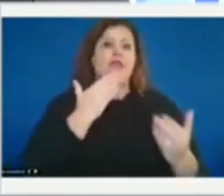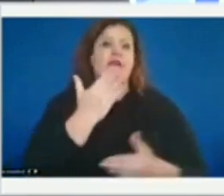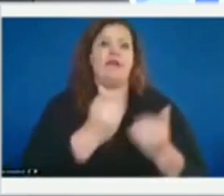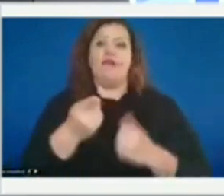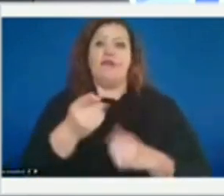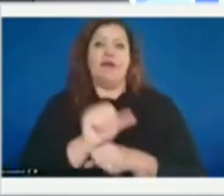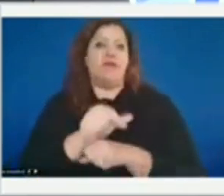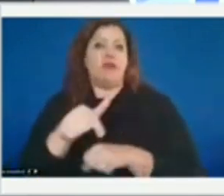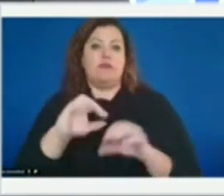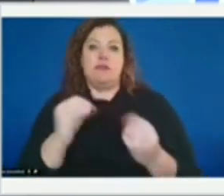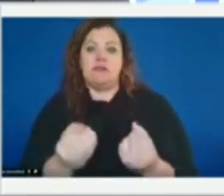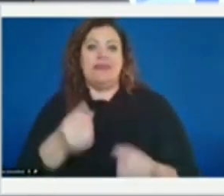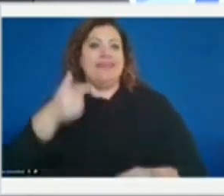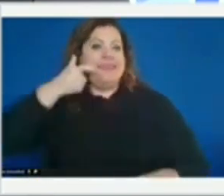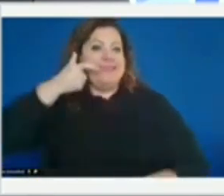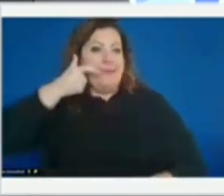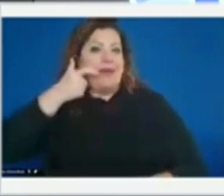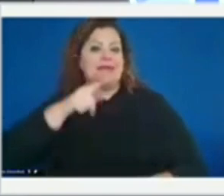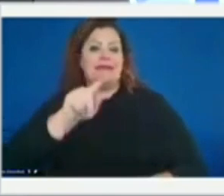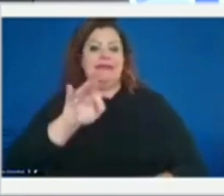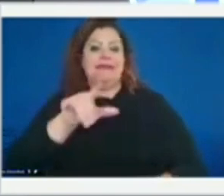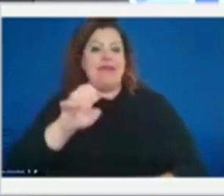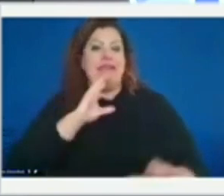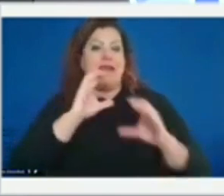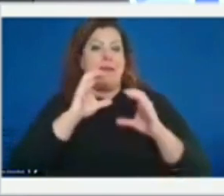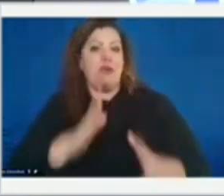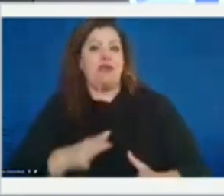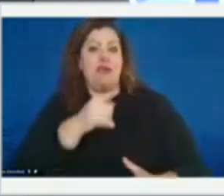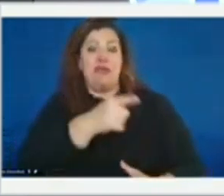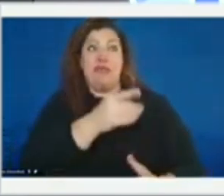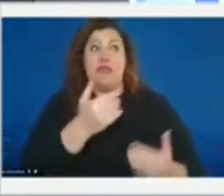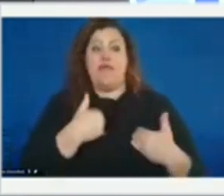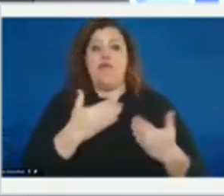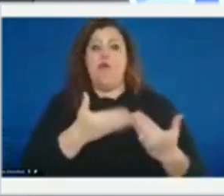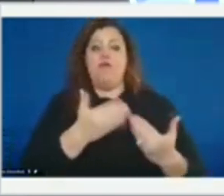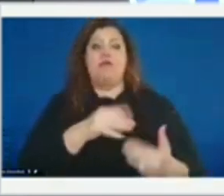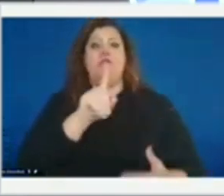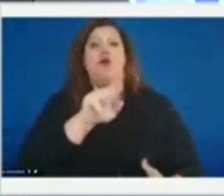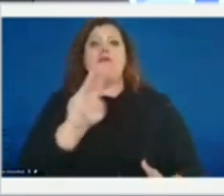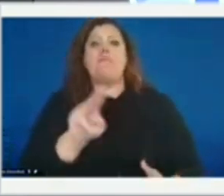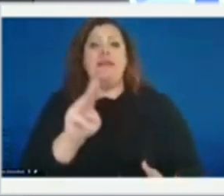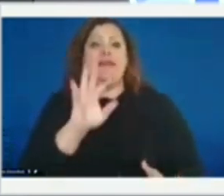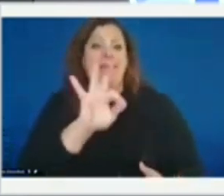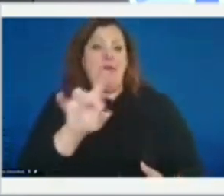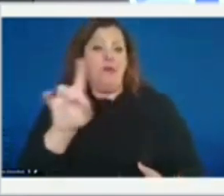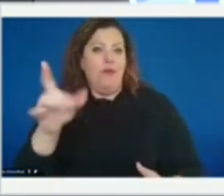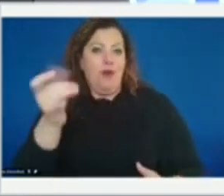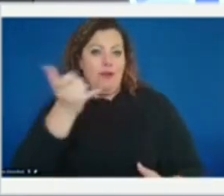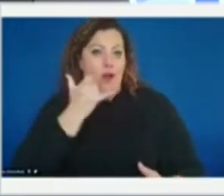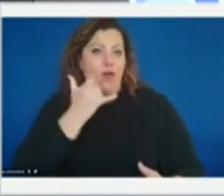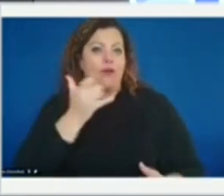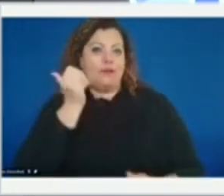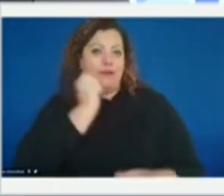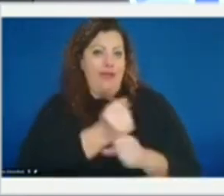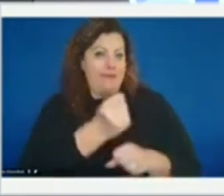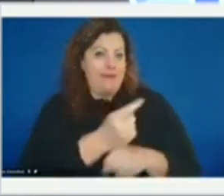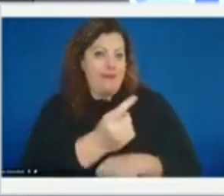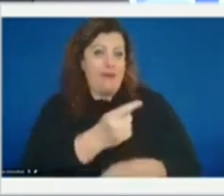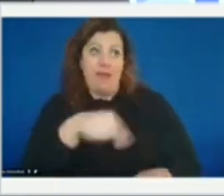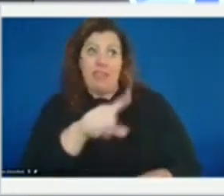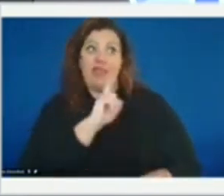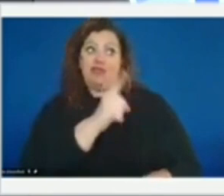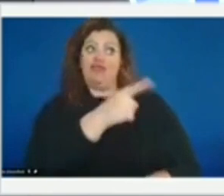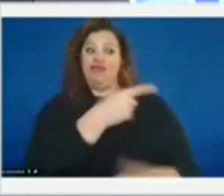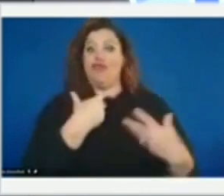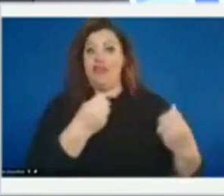our dispatchers, our telecommunicators who take the nearly 1 million 911 calls a year. They're the true heroes. I